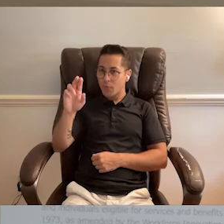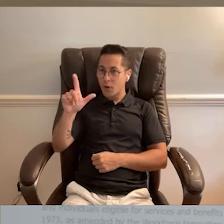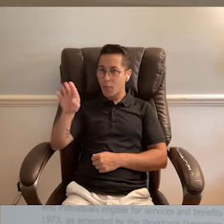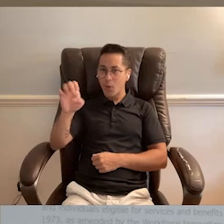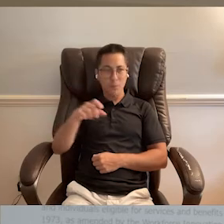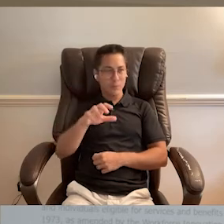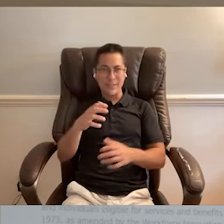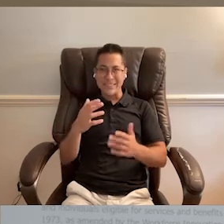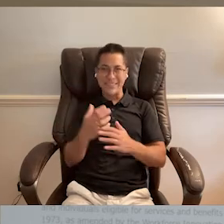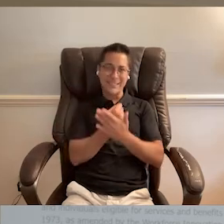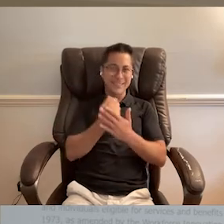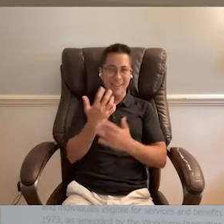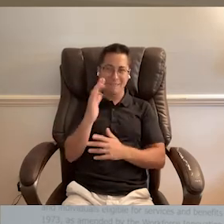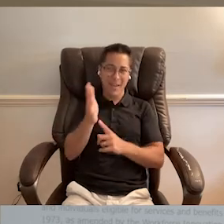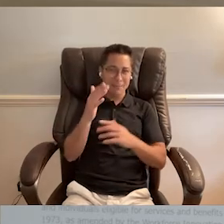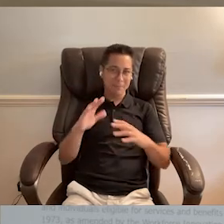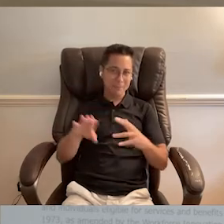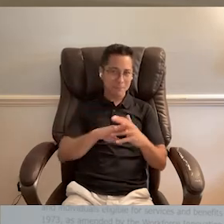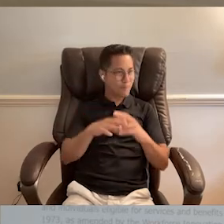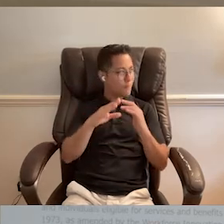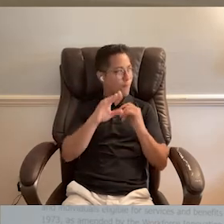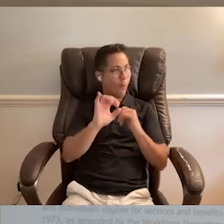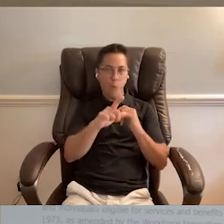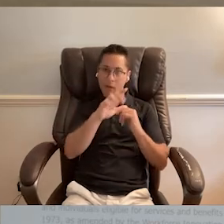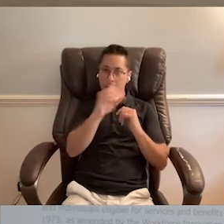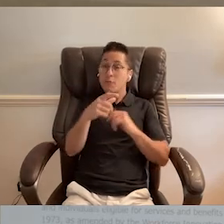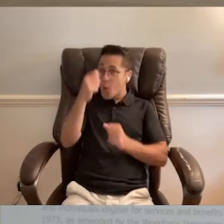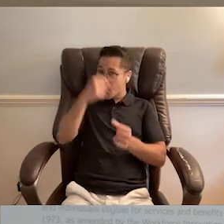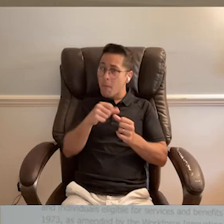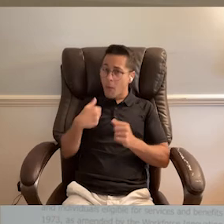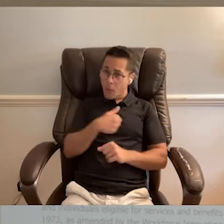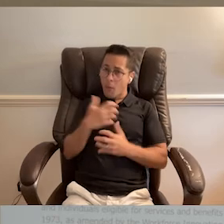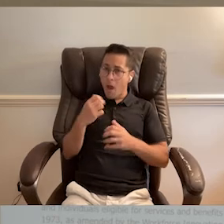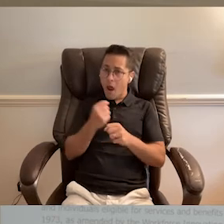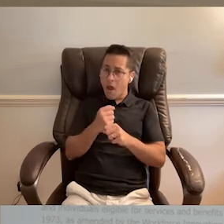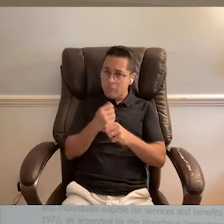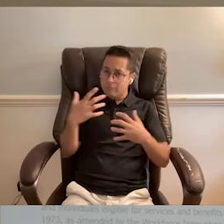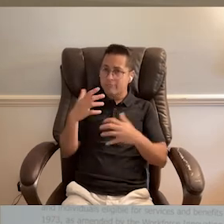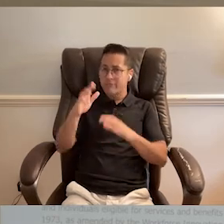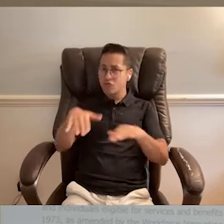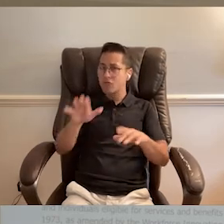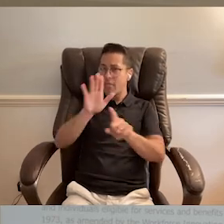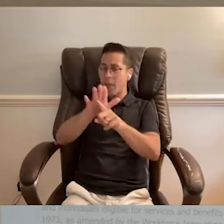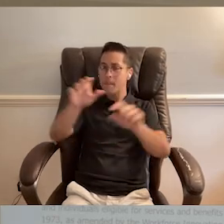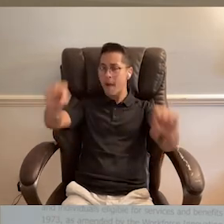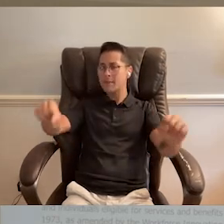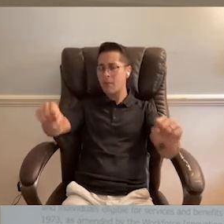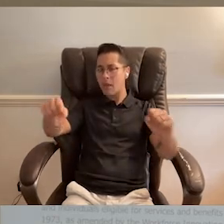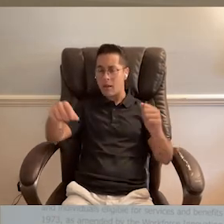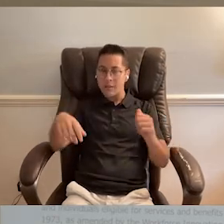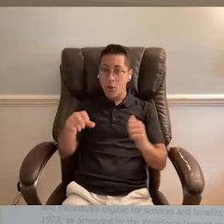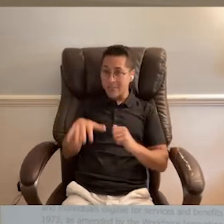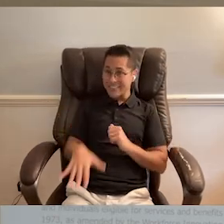now. So remember, we want to expand children's possibilities. So the discovery process for kids